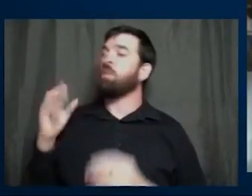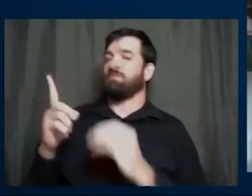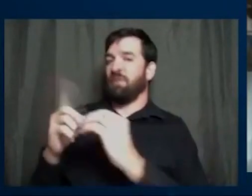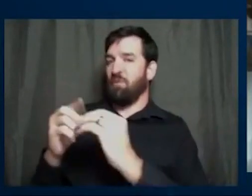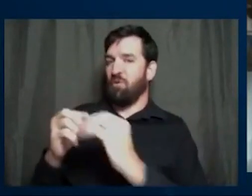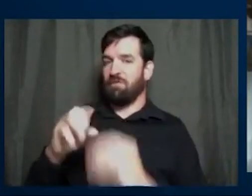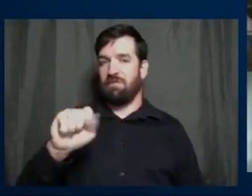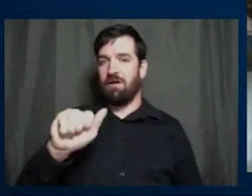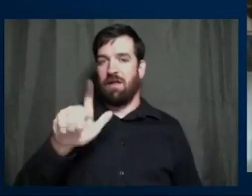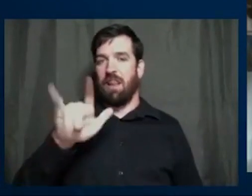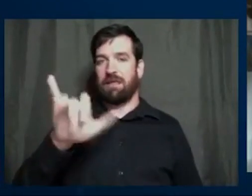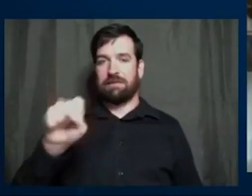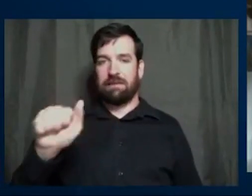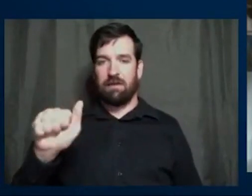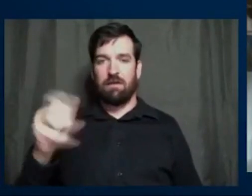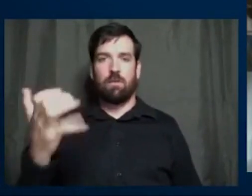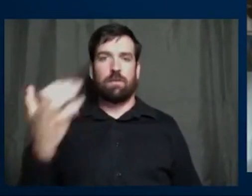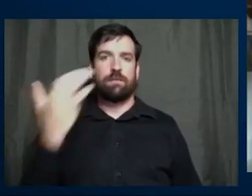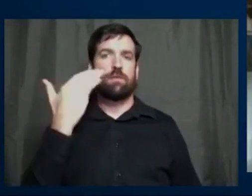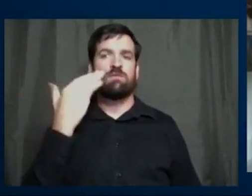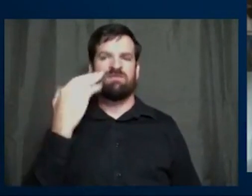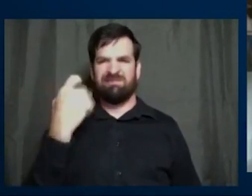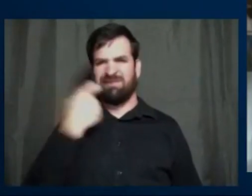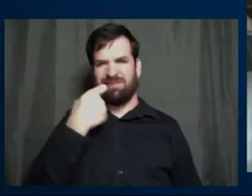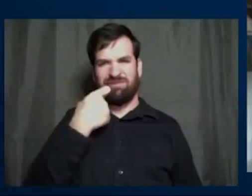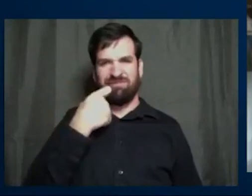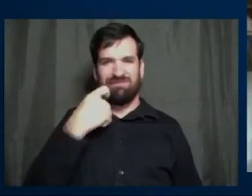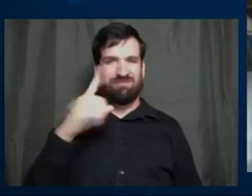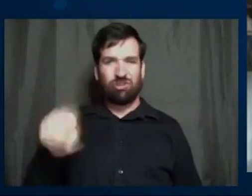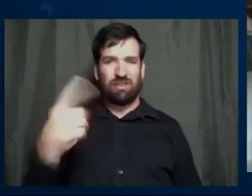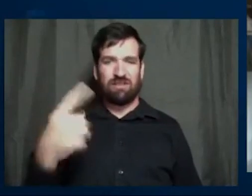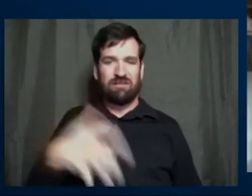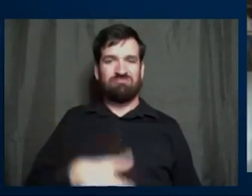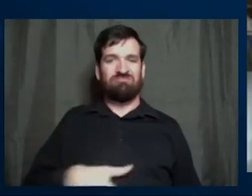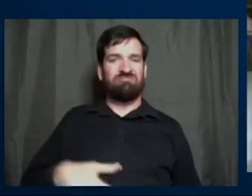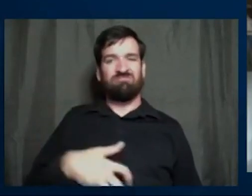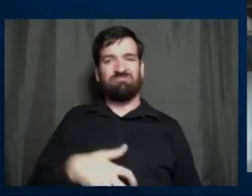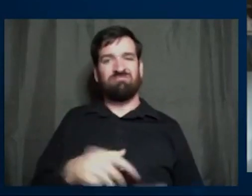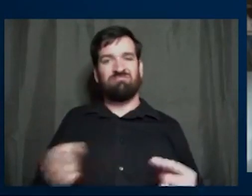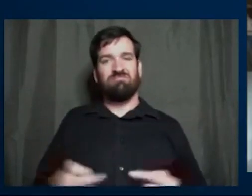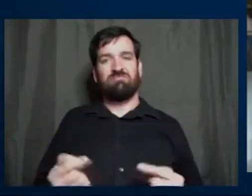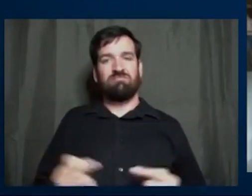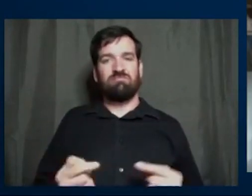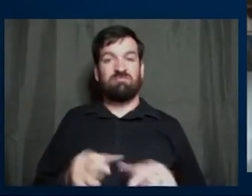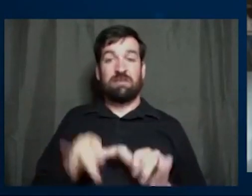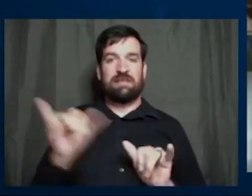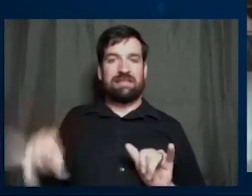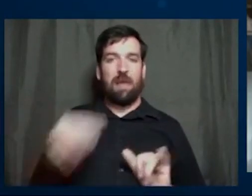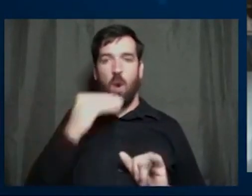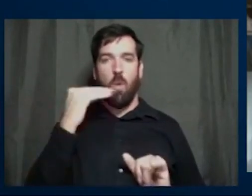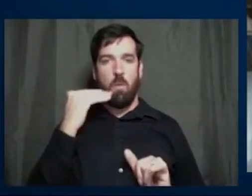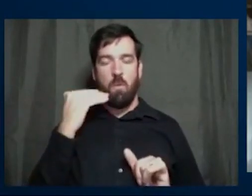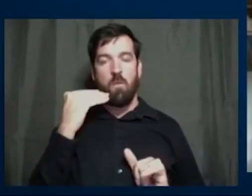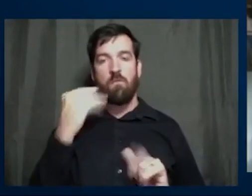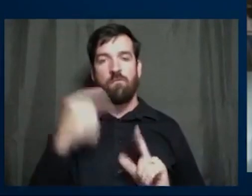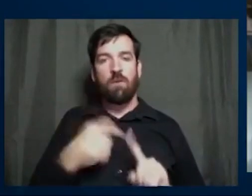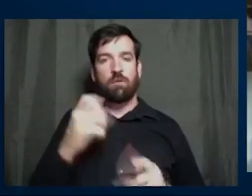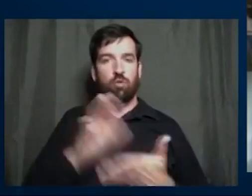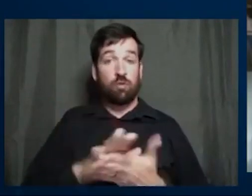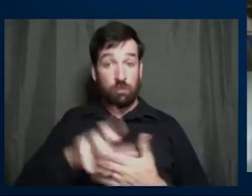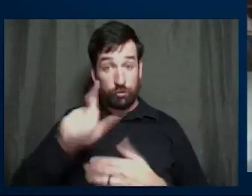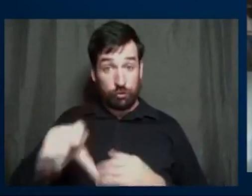your child just has a tummy ache that keeps them home, so they have a tummy ache that makes them want to stay home from school, should they get a test?